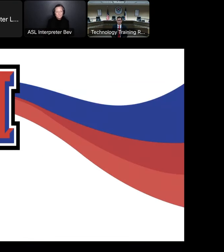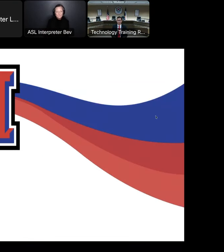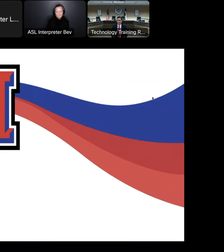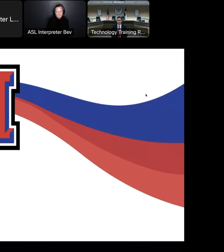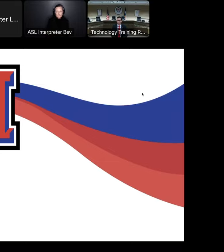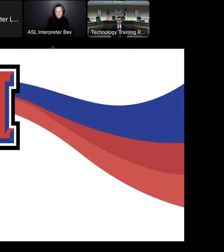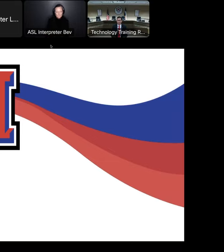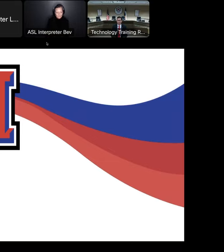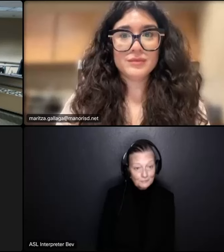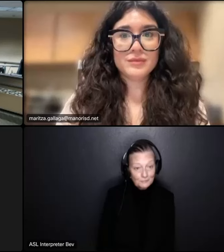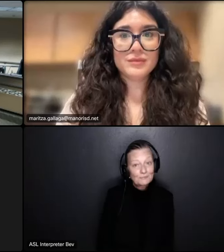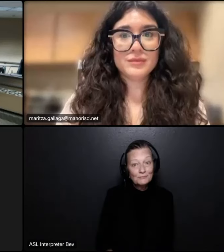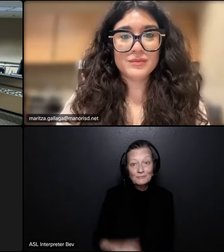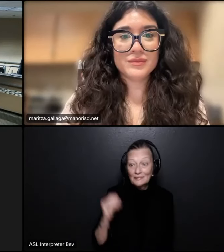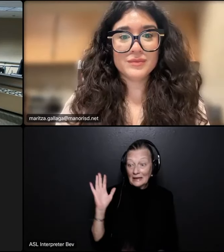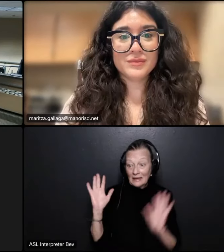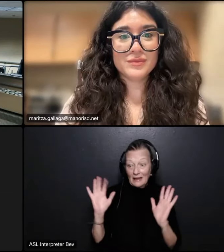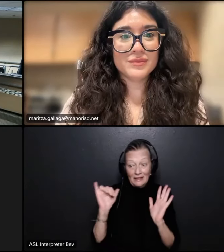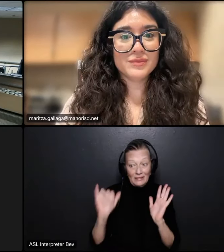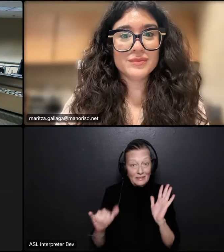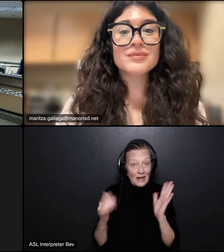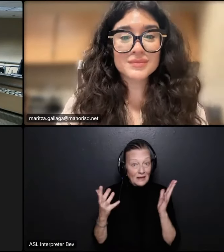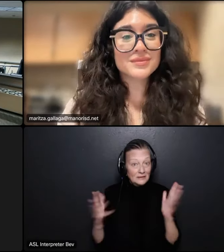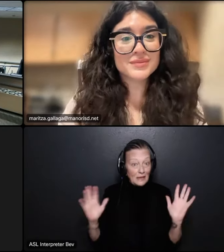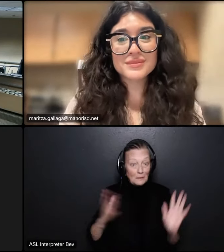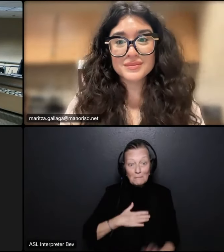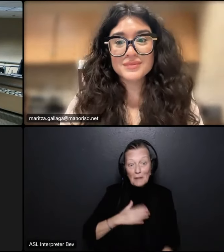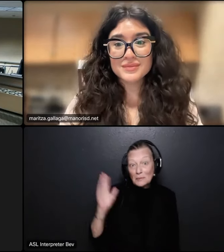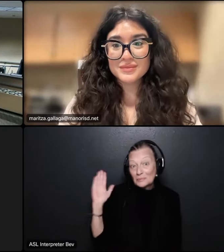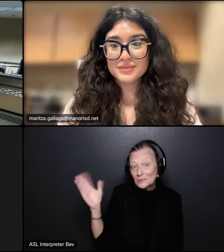all right and that would be the end of the presentation part